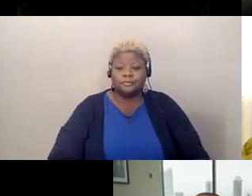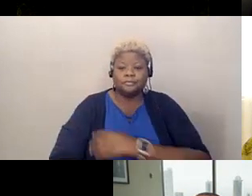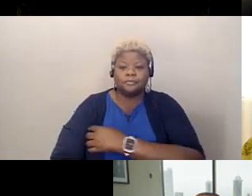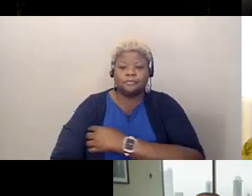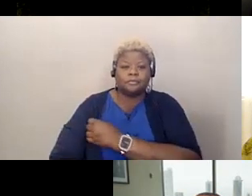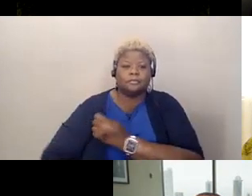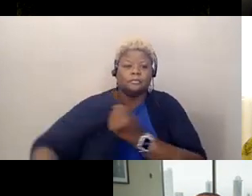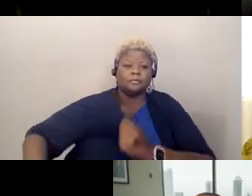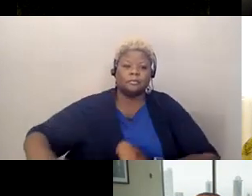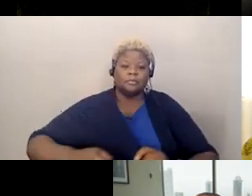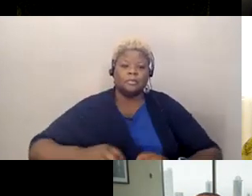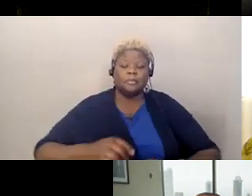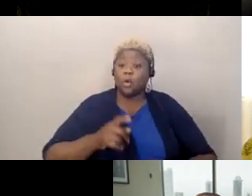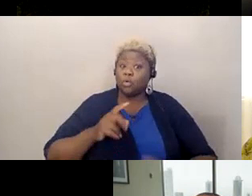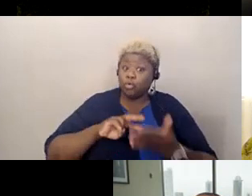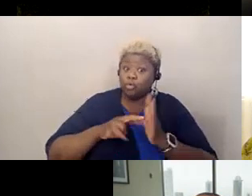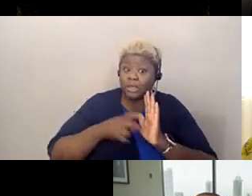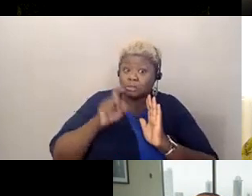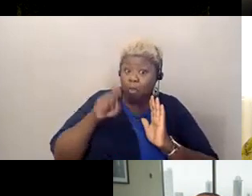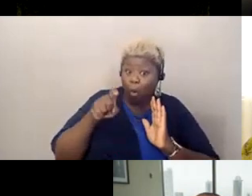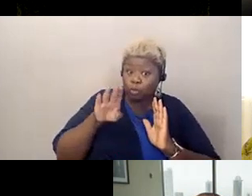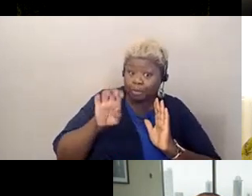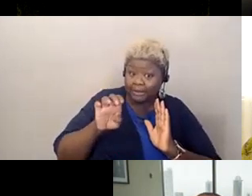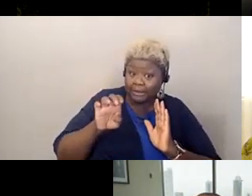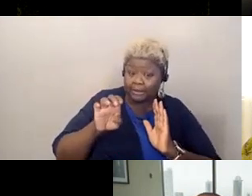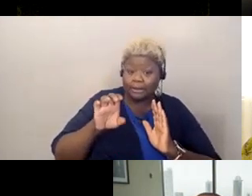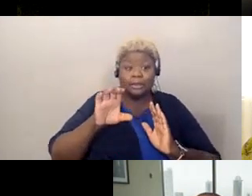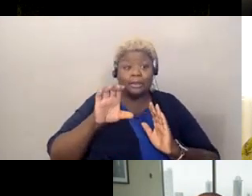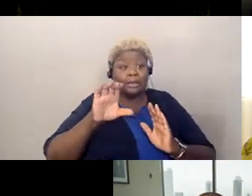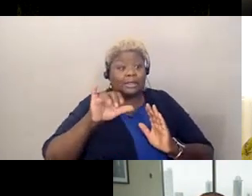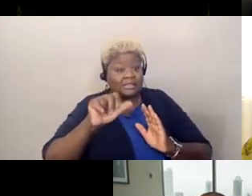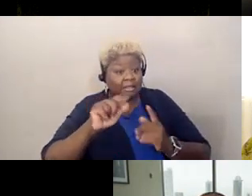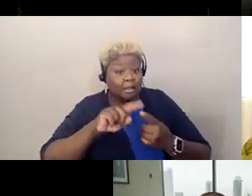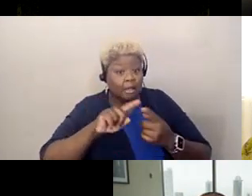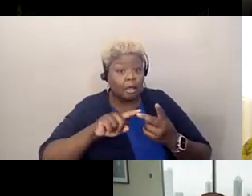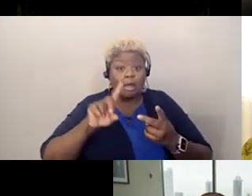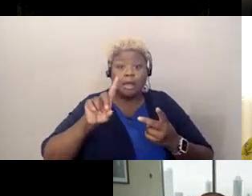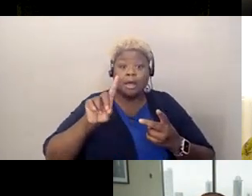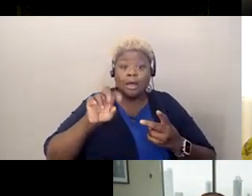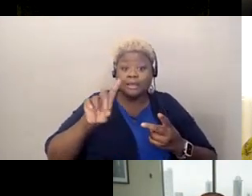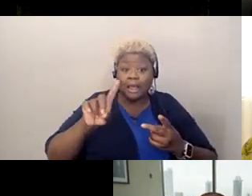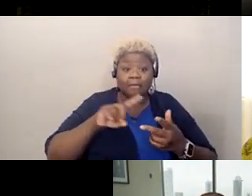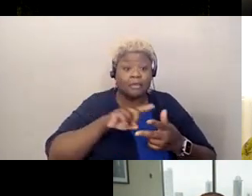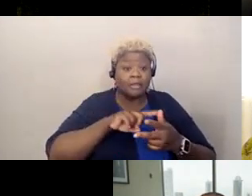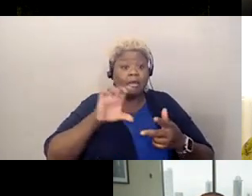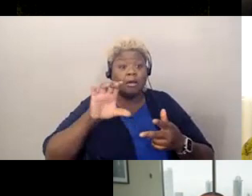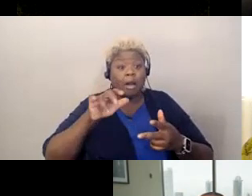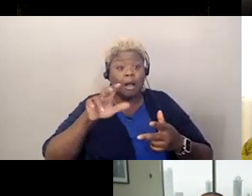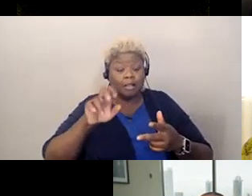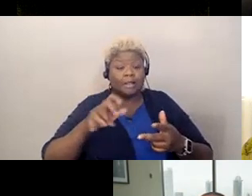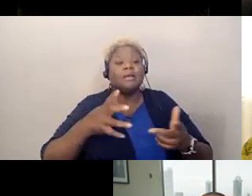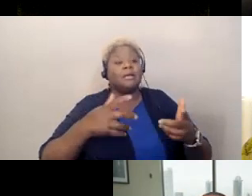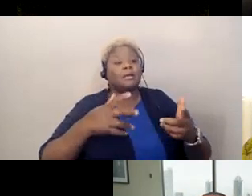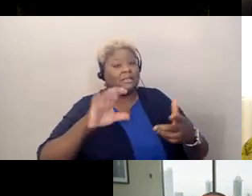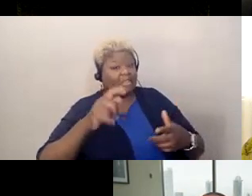It's more like, what is it supposed to be, right? So Cynthia or David or Colleen, any of you guys want to take that one? I want to, because it's my pet